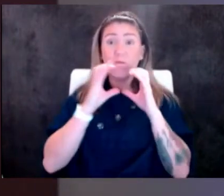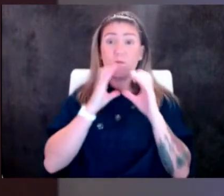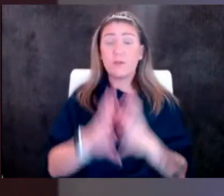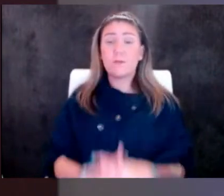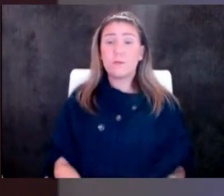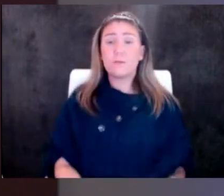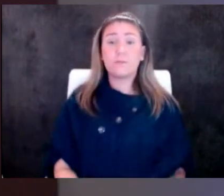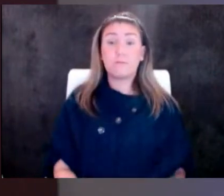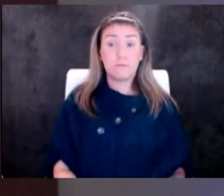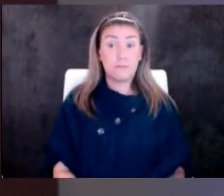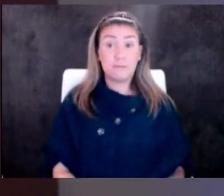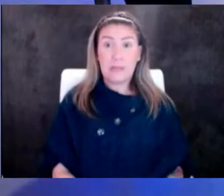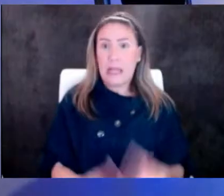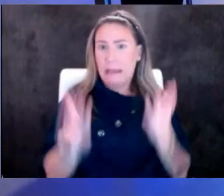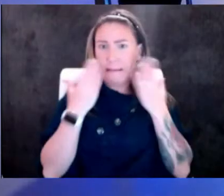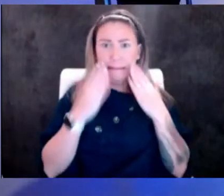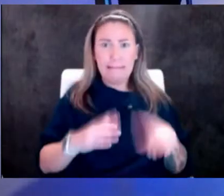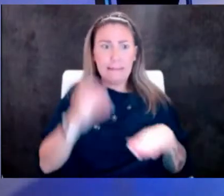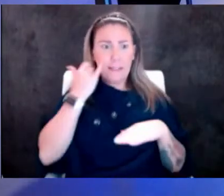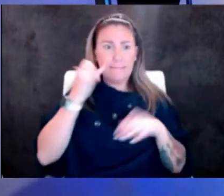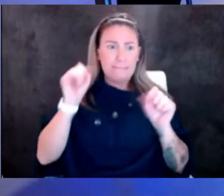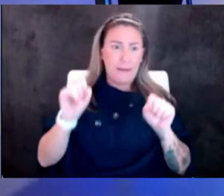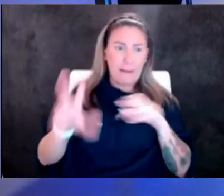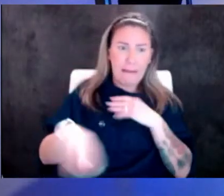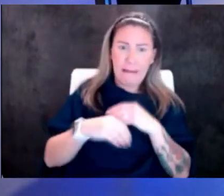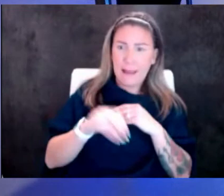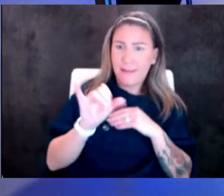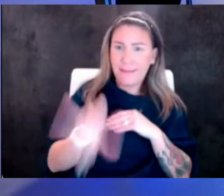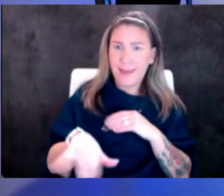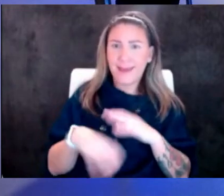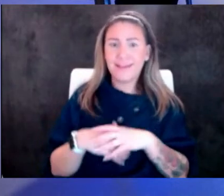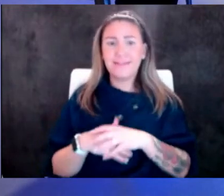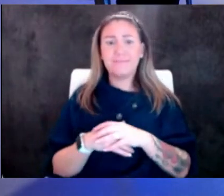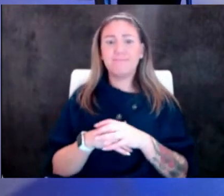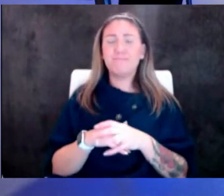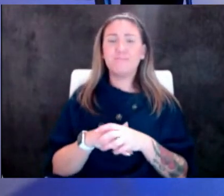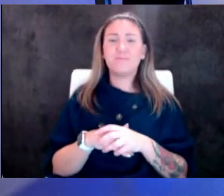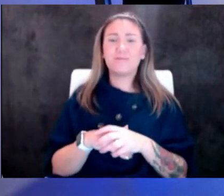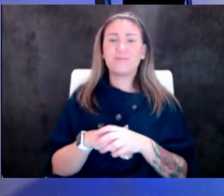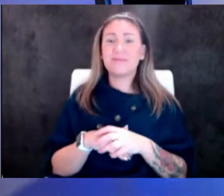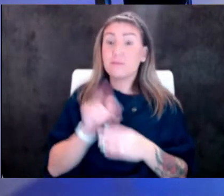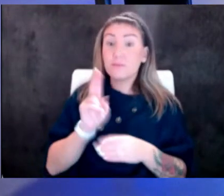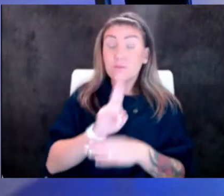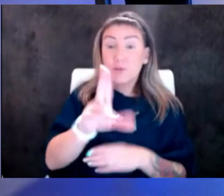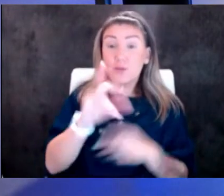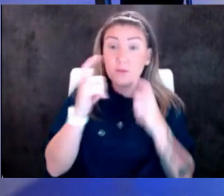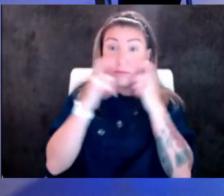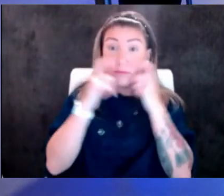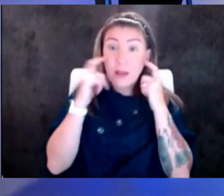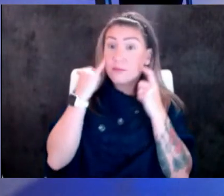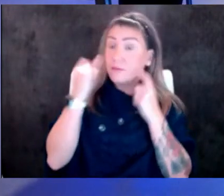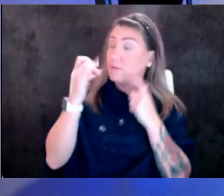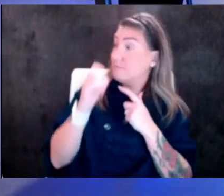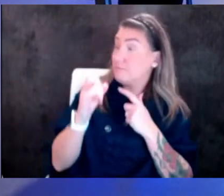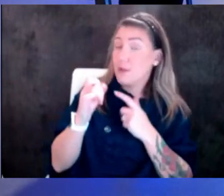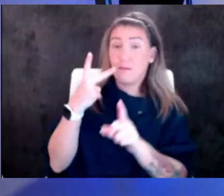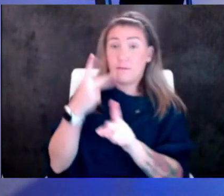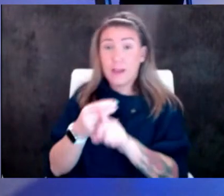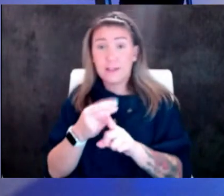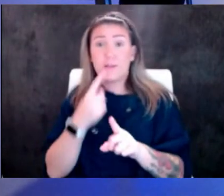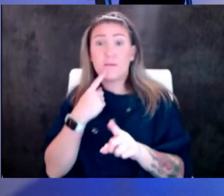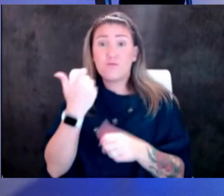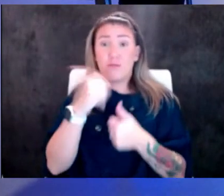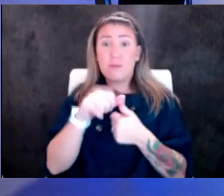I don't know if I can say anything else Yeah, to that. no, Yeah, I think, that's a good man, answer. wear your mask. You're not going to be vaccinated. If you're all together vaccinated, remember it's a 90% reduction